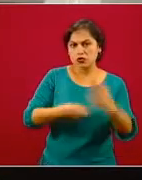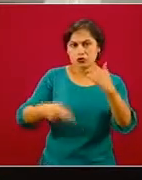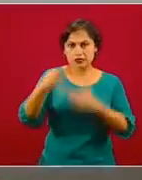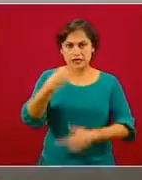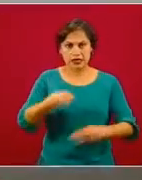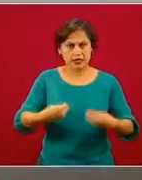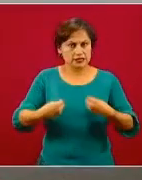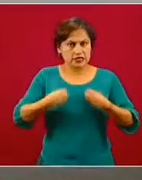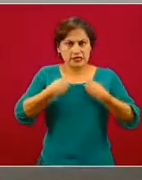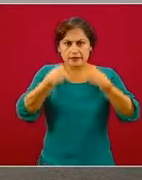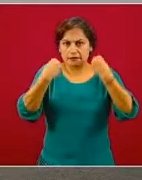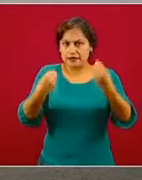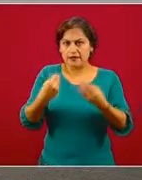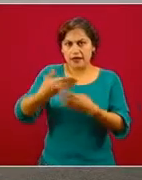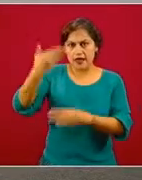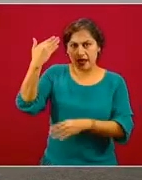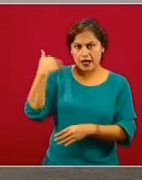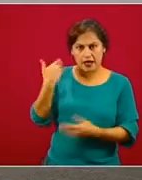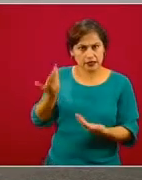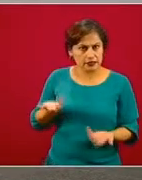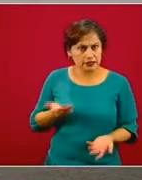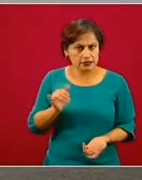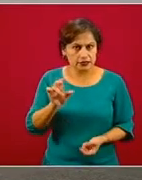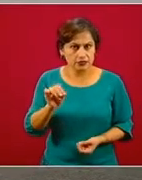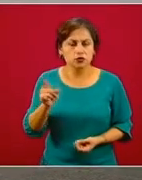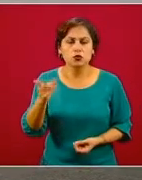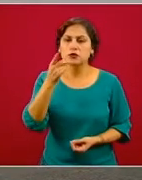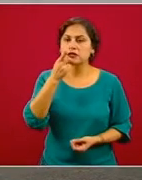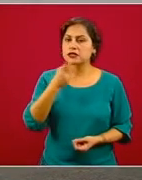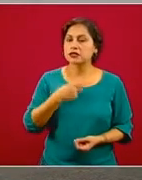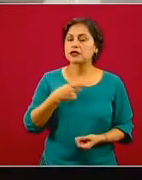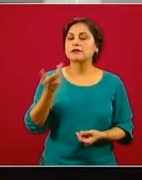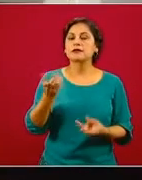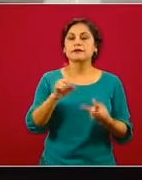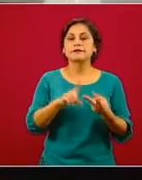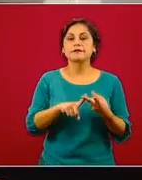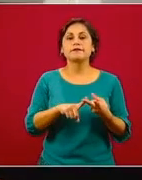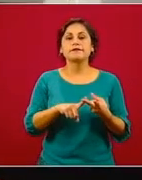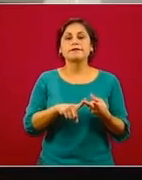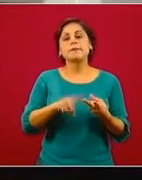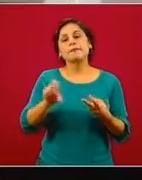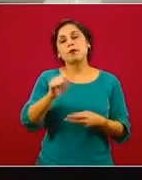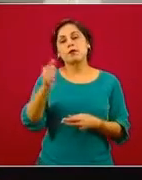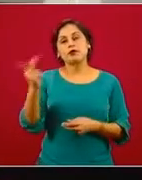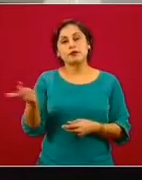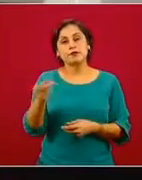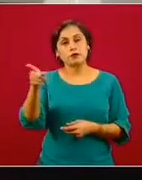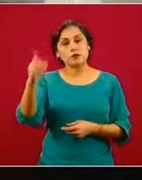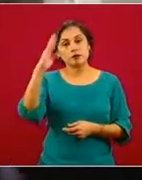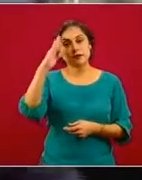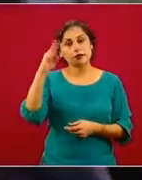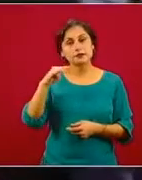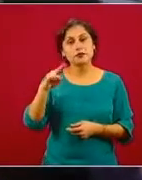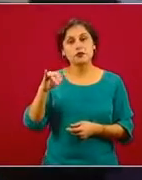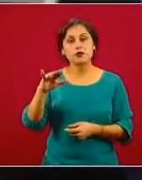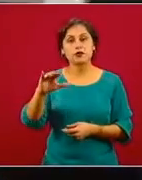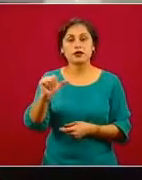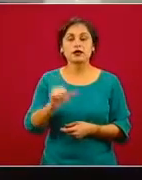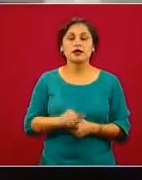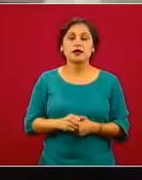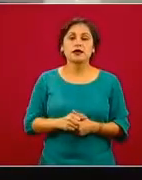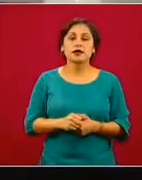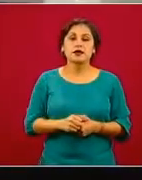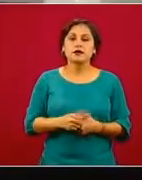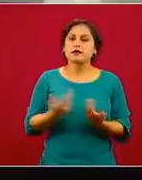a vaccine was discovered? Would we be also going back to this new normal? Or would it